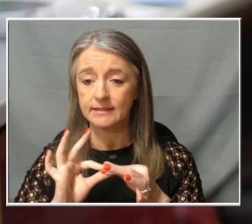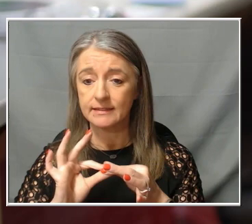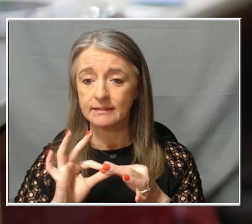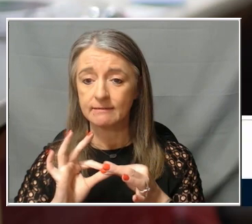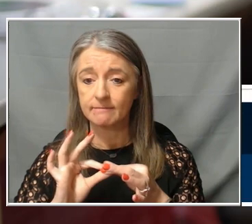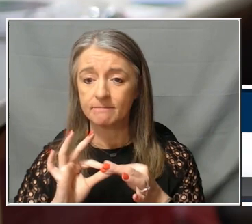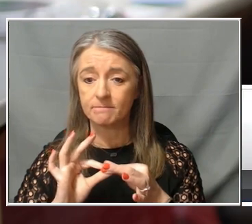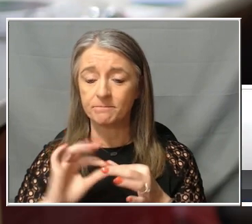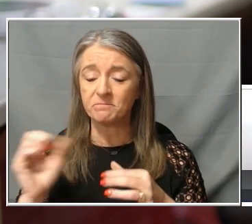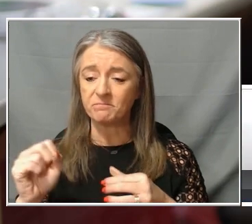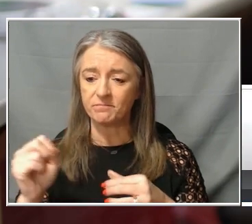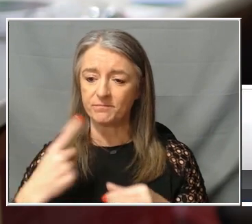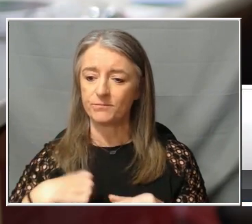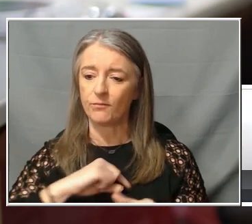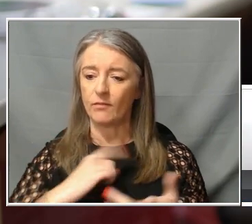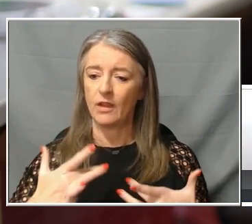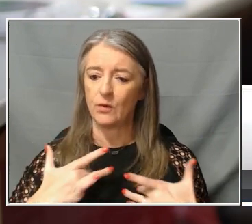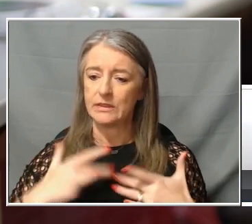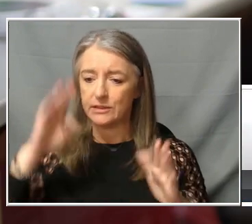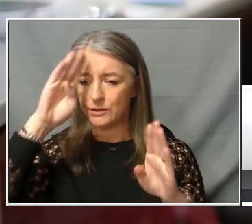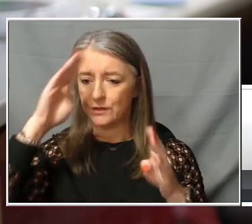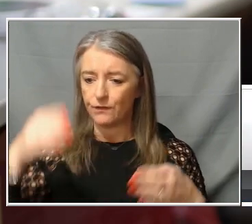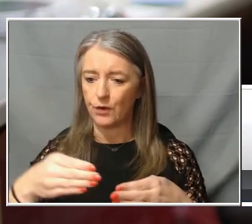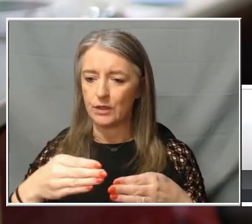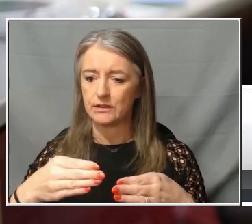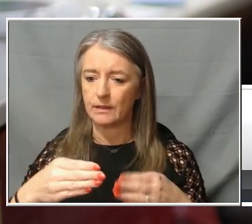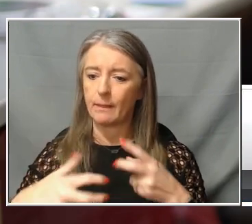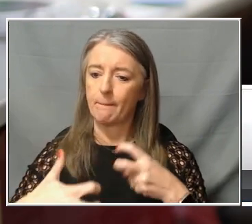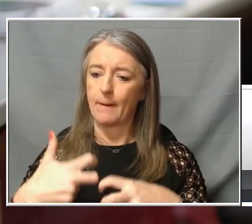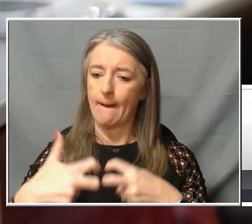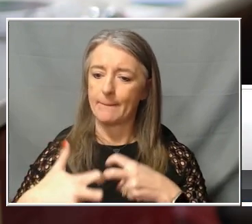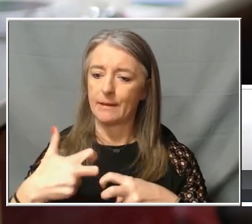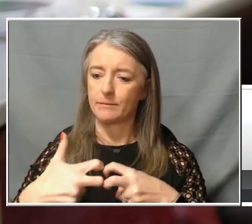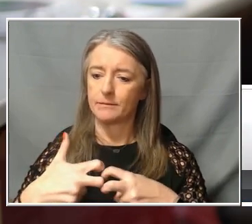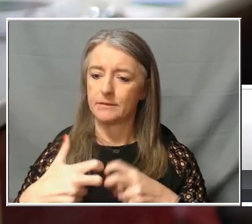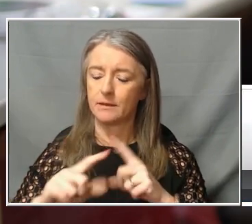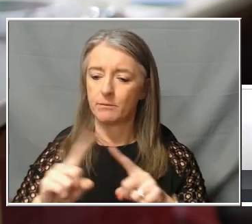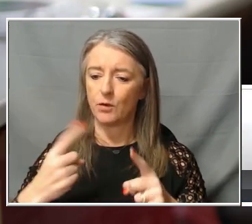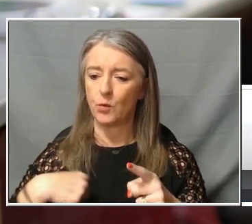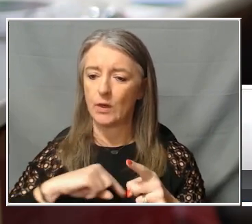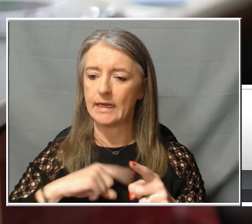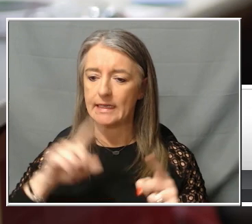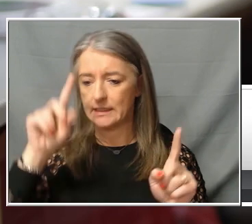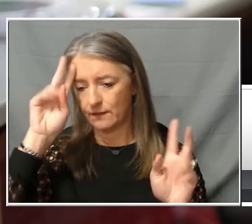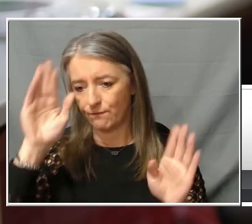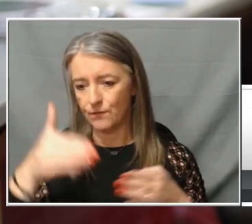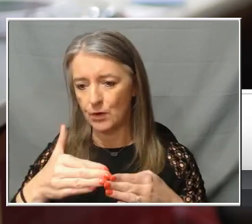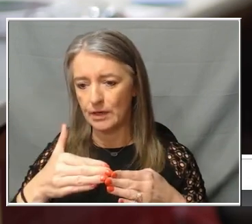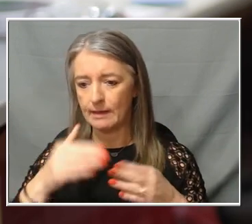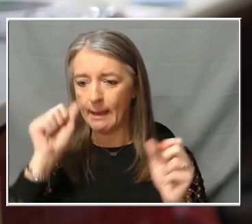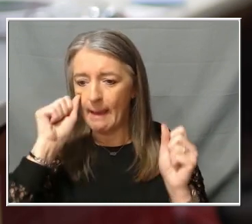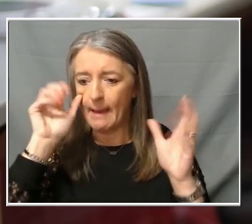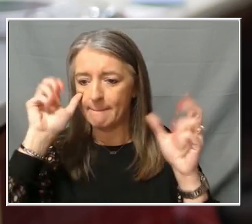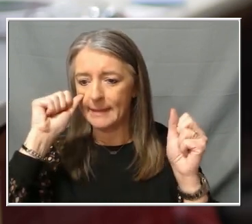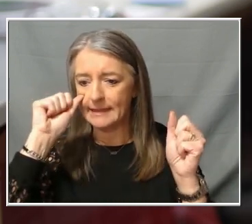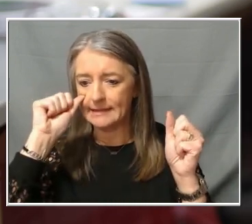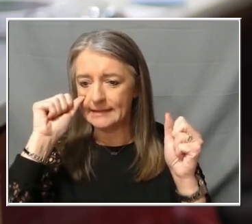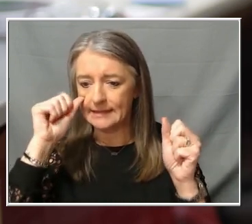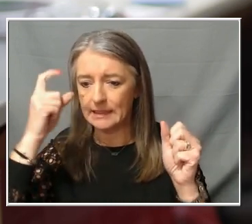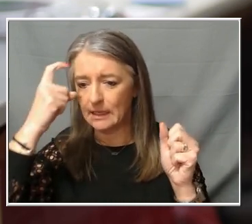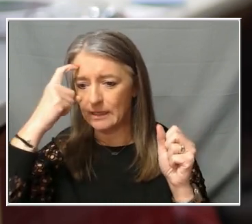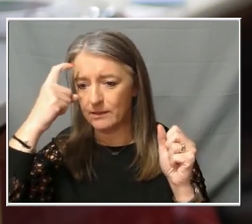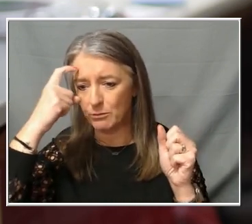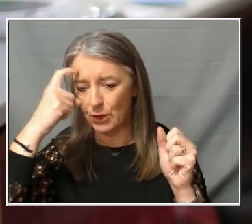Yeah, I think we tend to focus on always the problems, but I think we should focus on the amazing capacity of the brain and